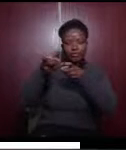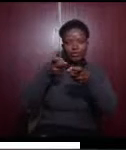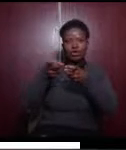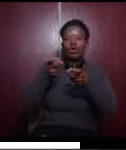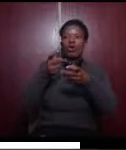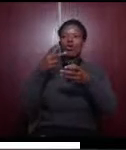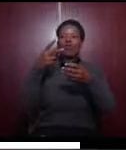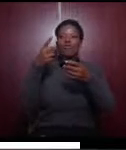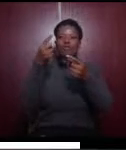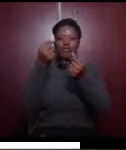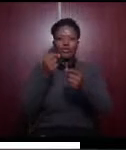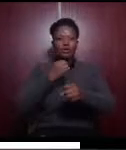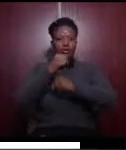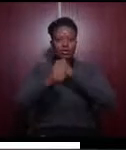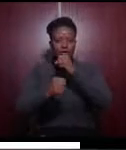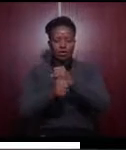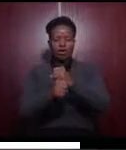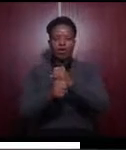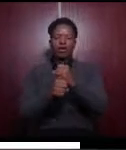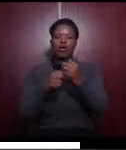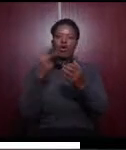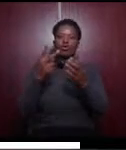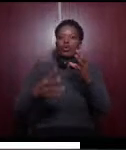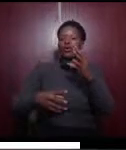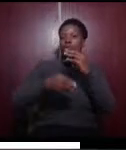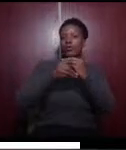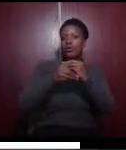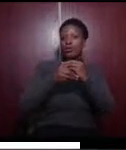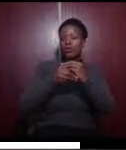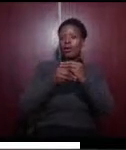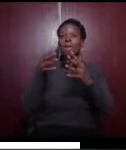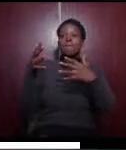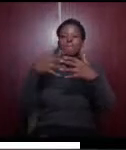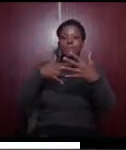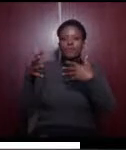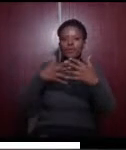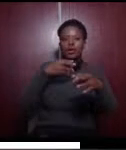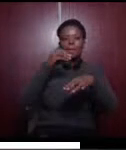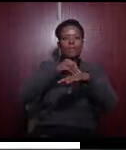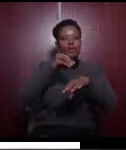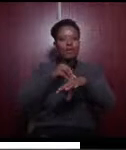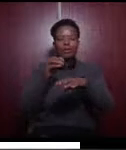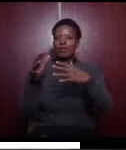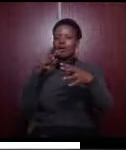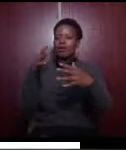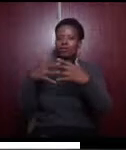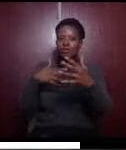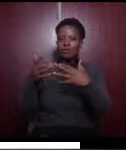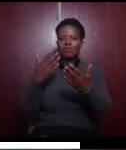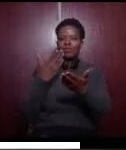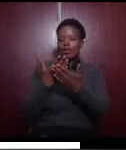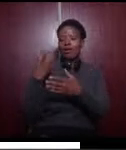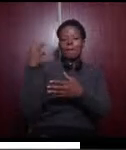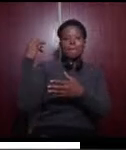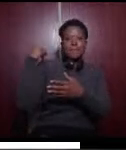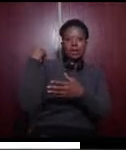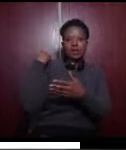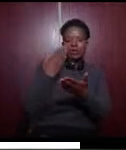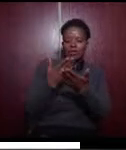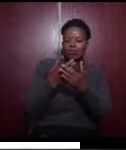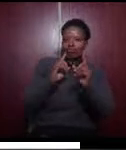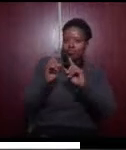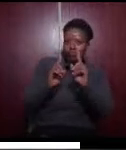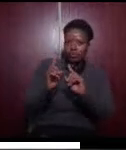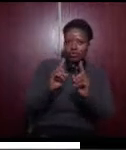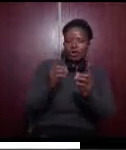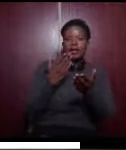of the fund, including any matter which the minister deems necessary or expedient to prescribe in order that the object of this